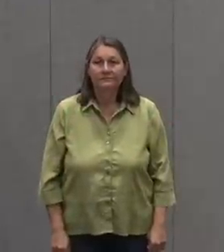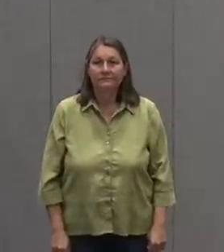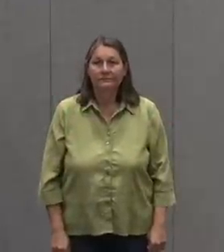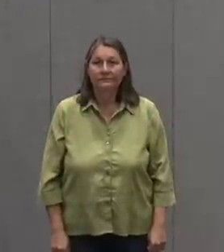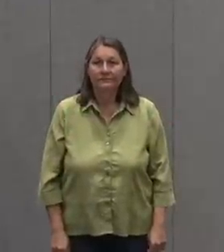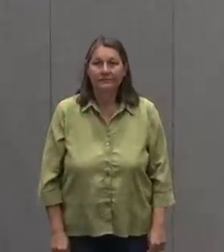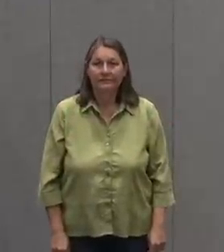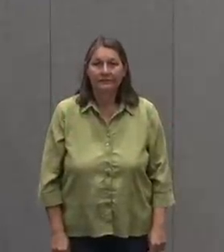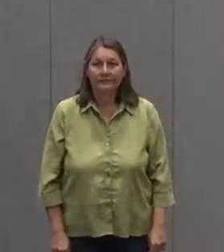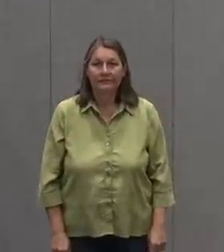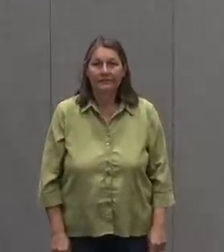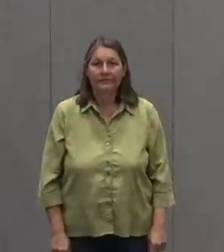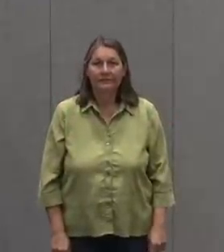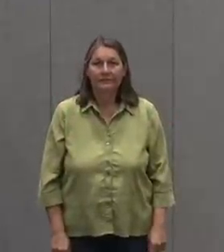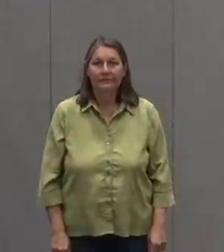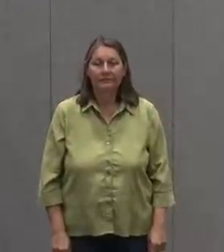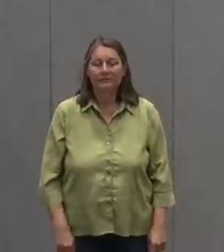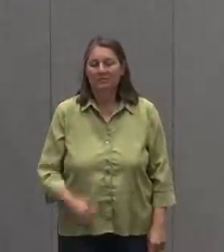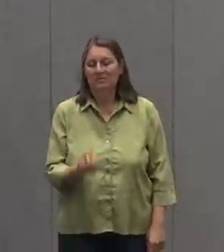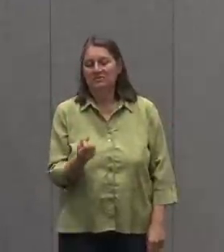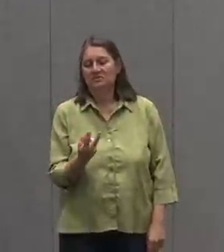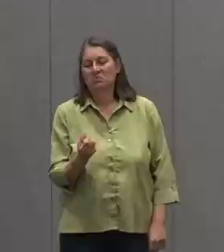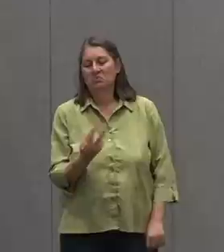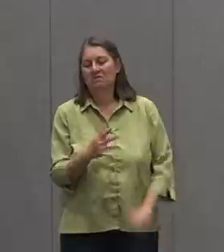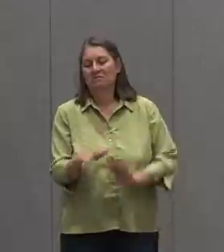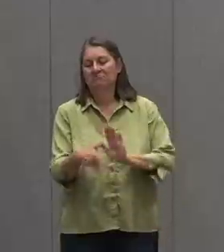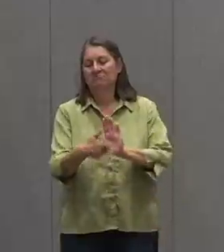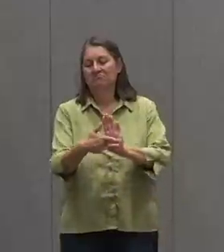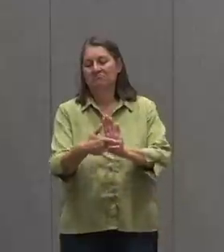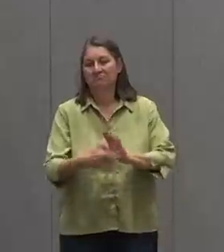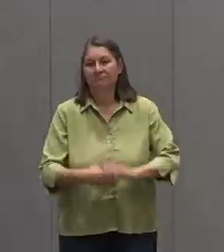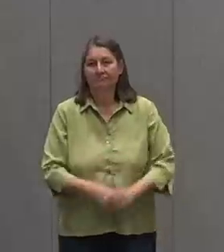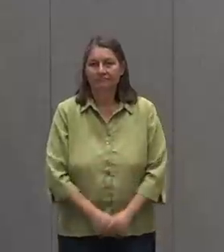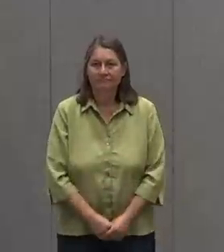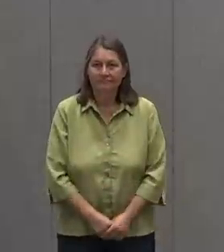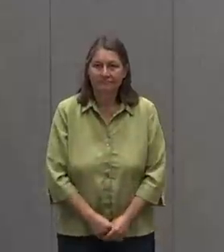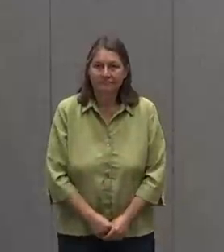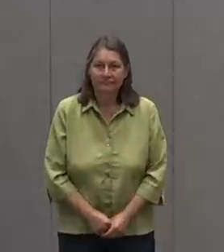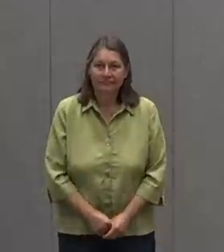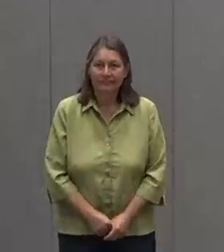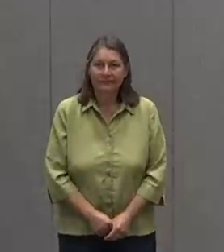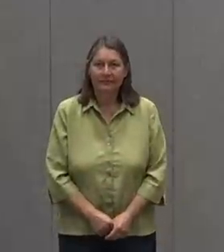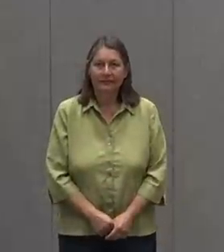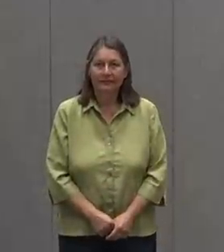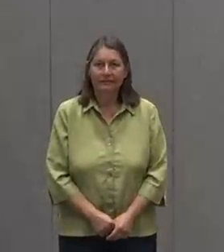I think I'm going to put that 12 right in here. Okay.